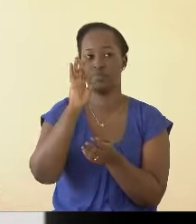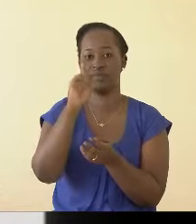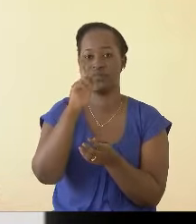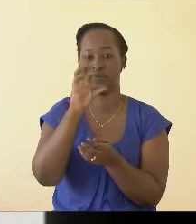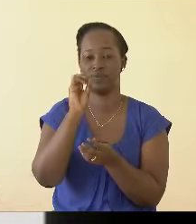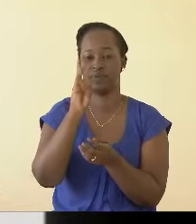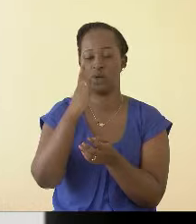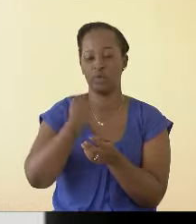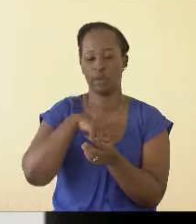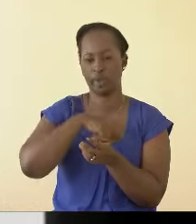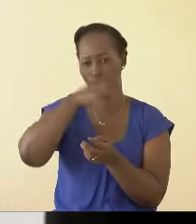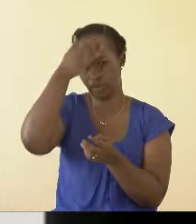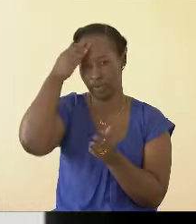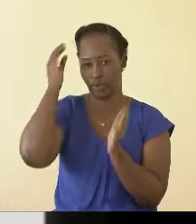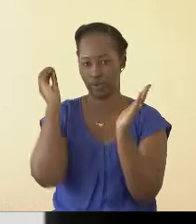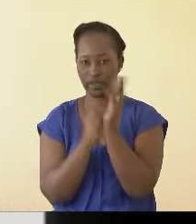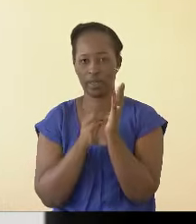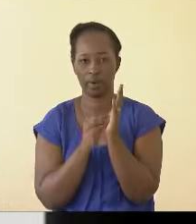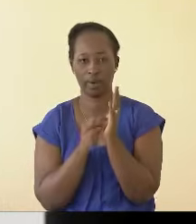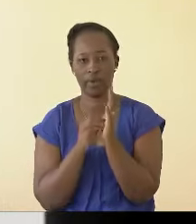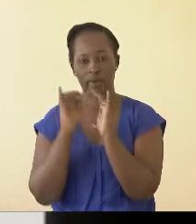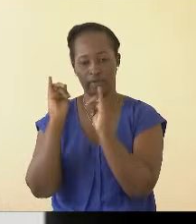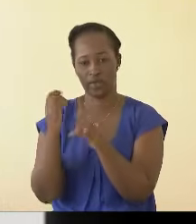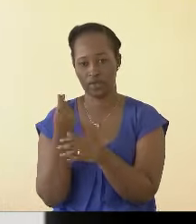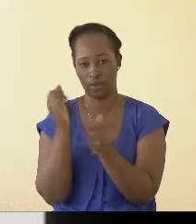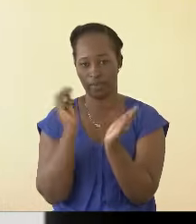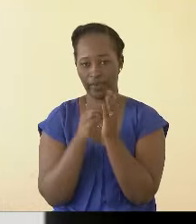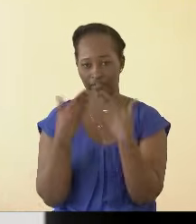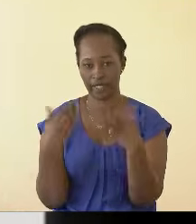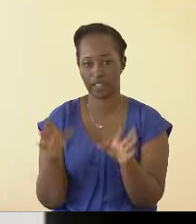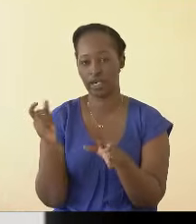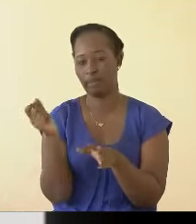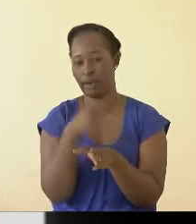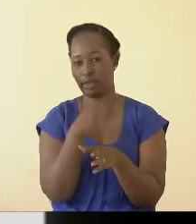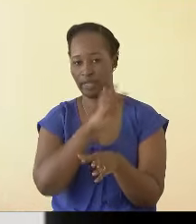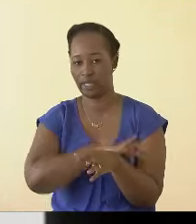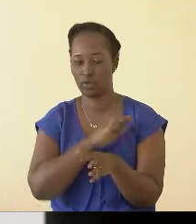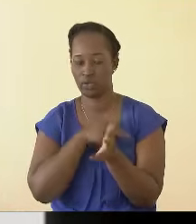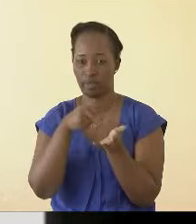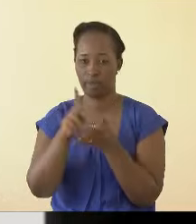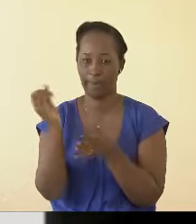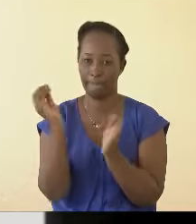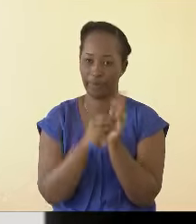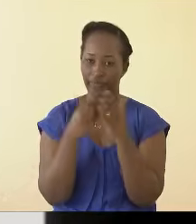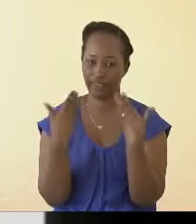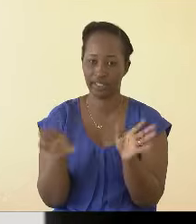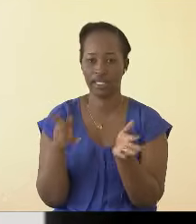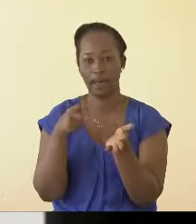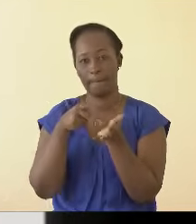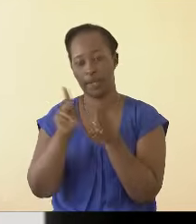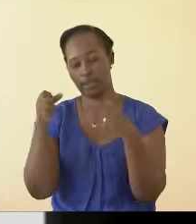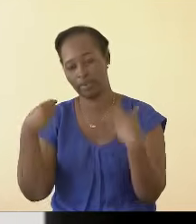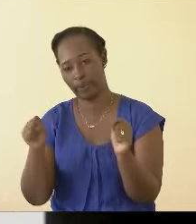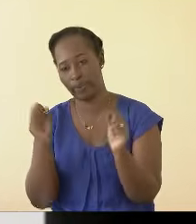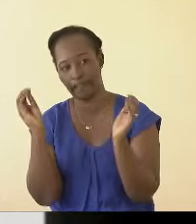not recorded. Fixed costs we have recorded. Monthly interest paid we have recorded. Purchase of motor vehicle we